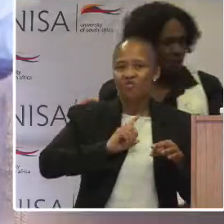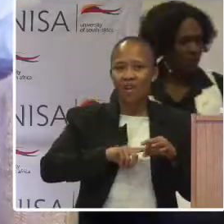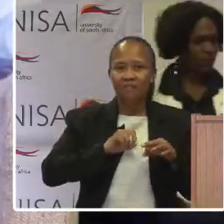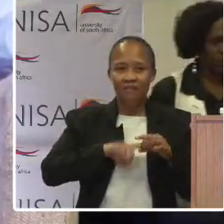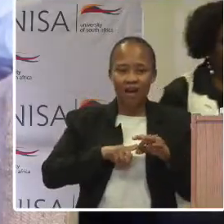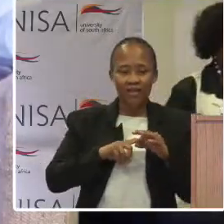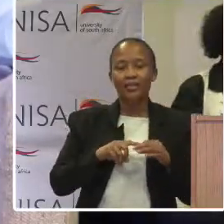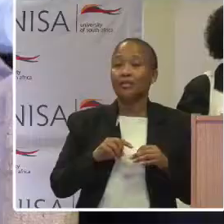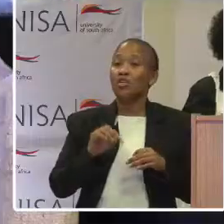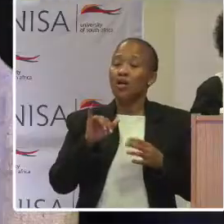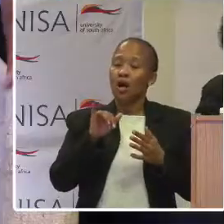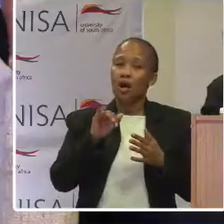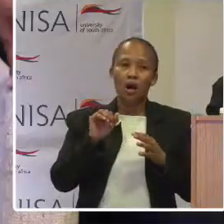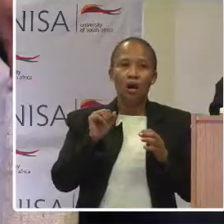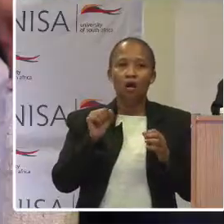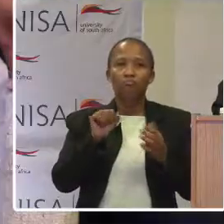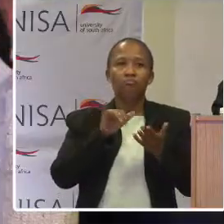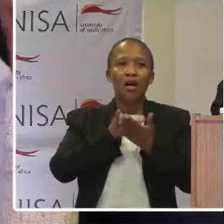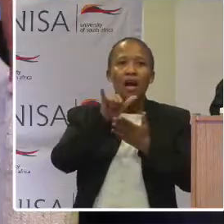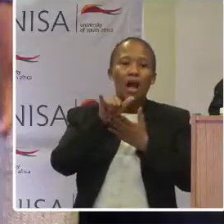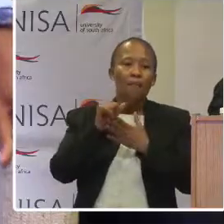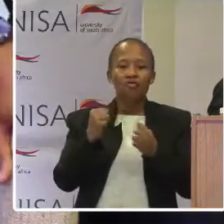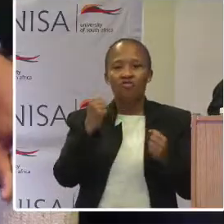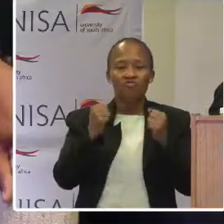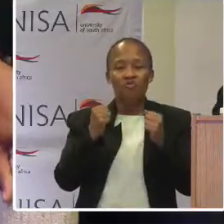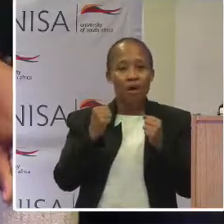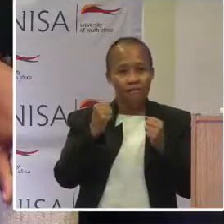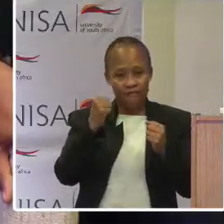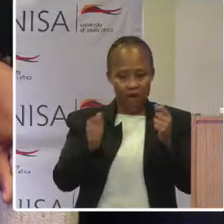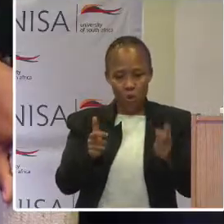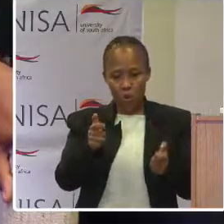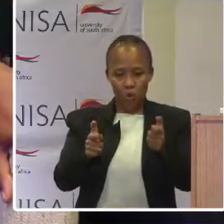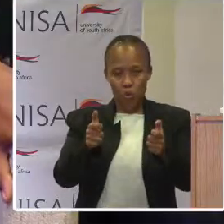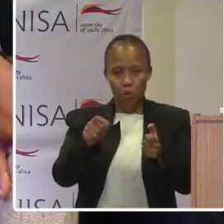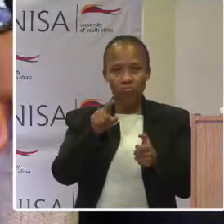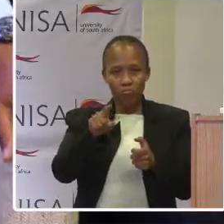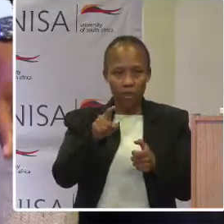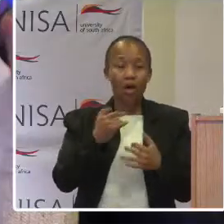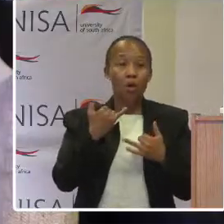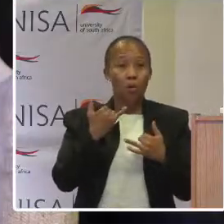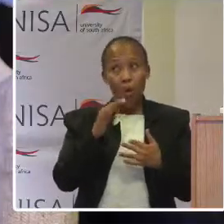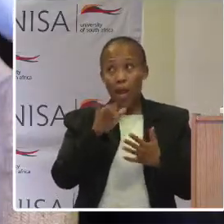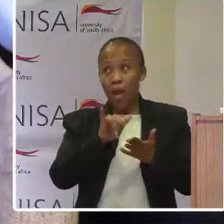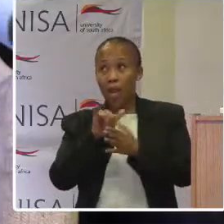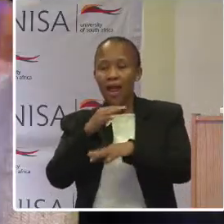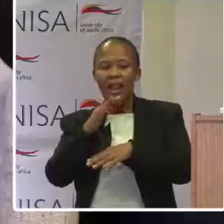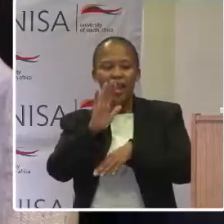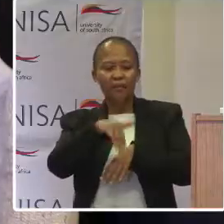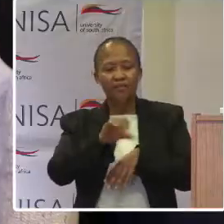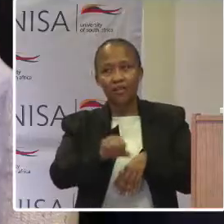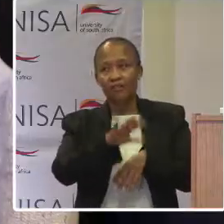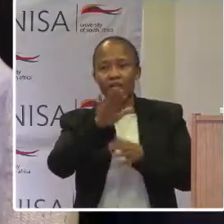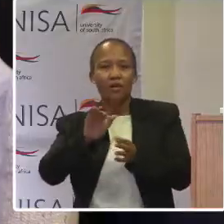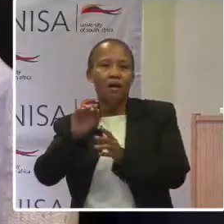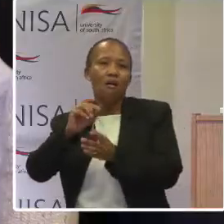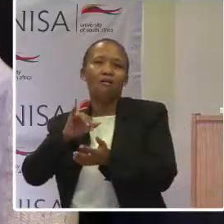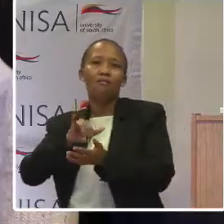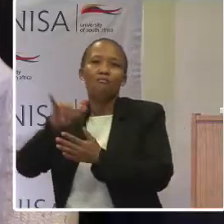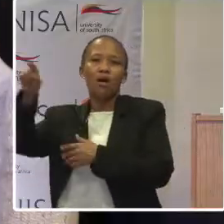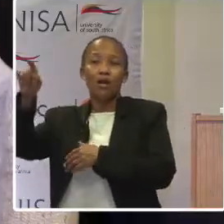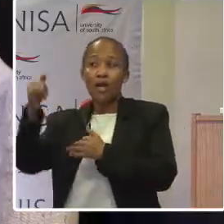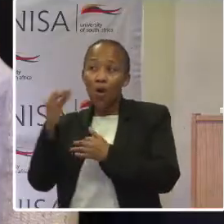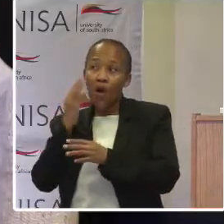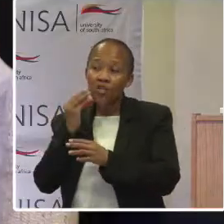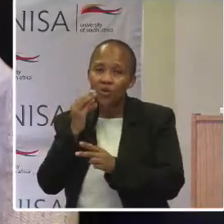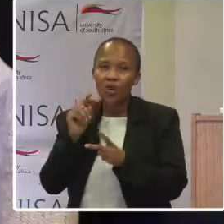country, the airlines have no choice but to go and take the low experience, groom them, train